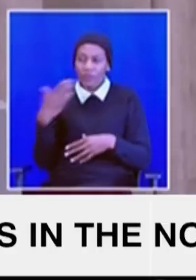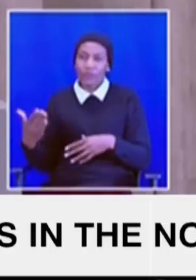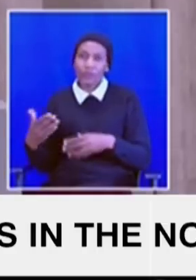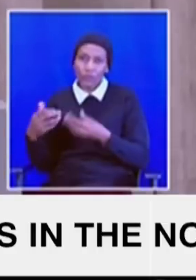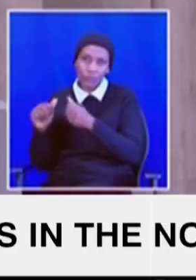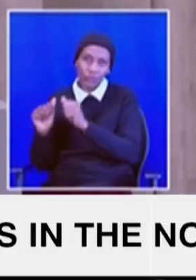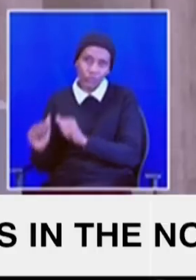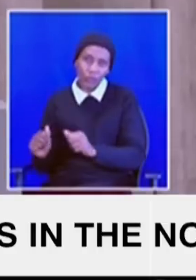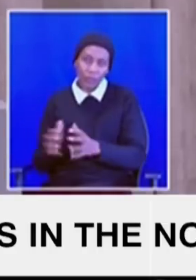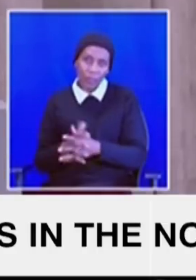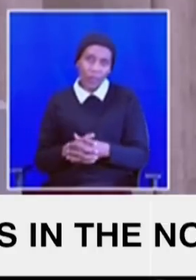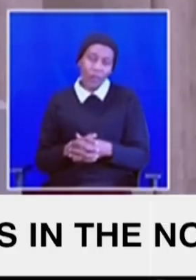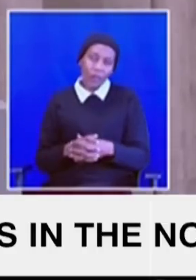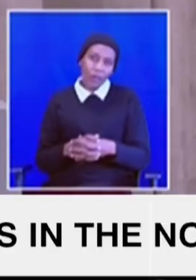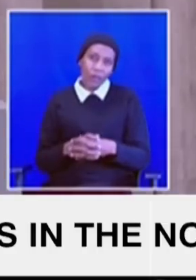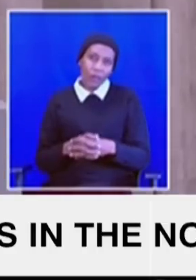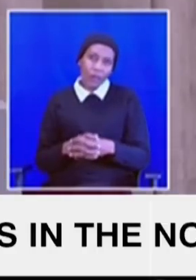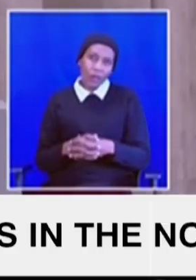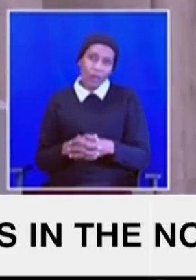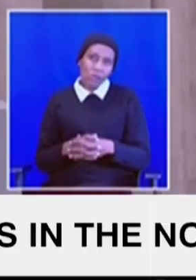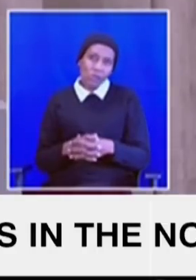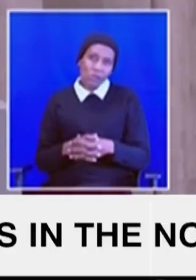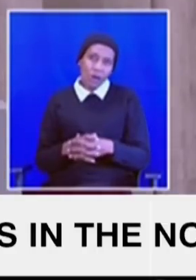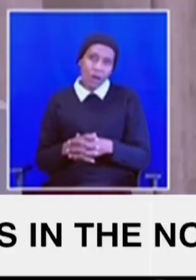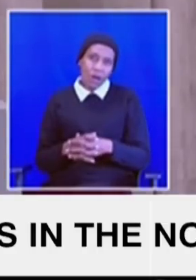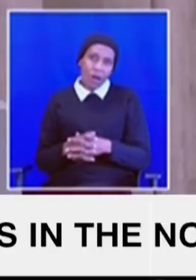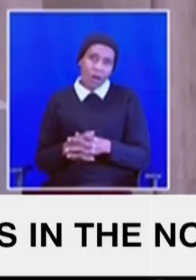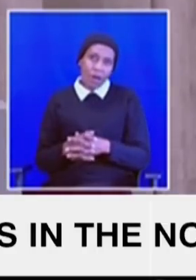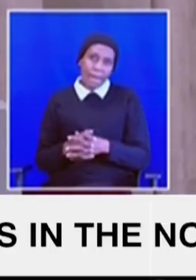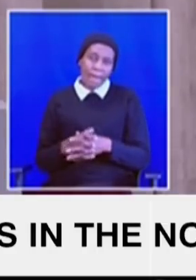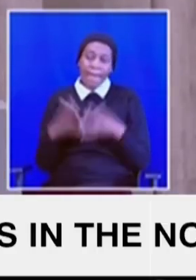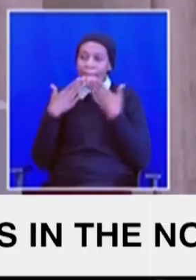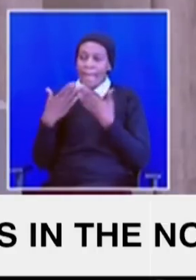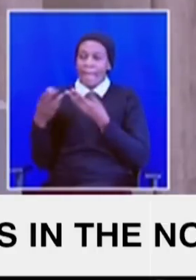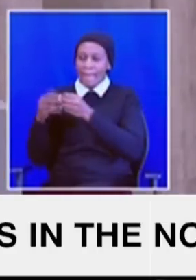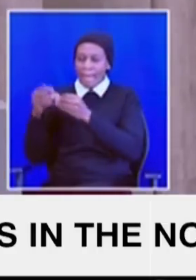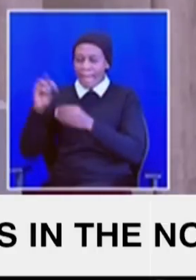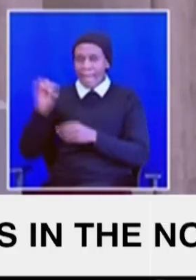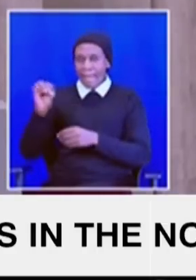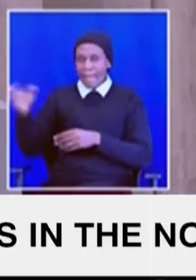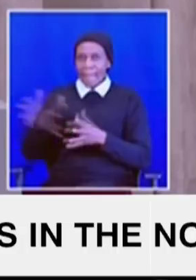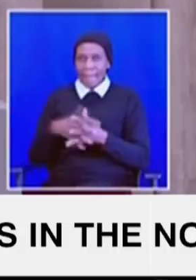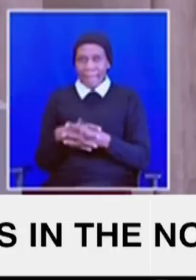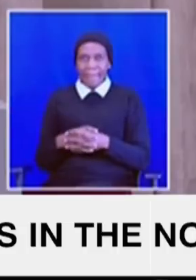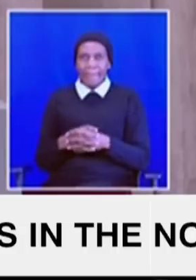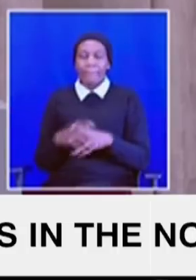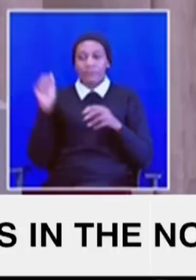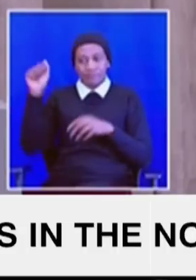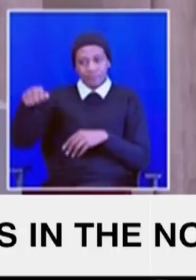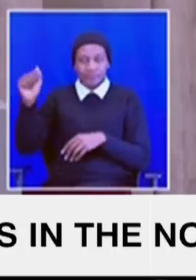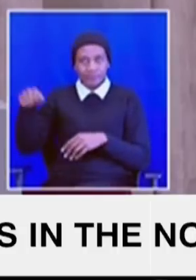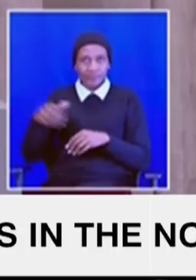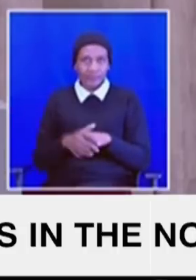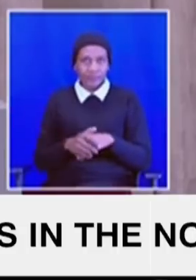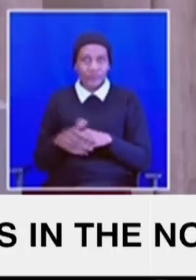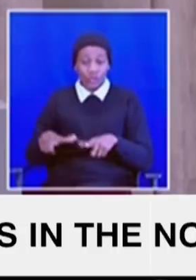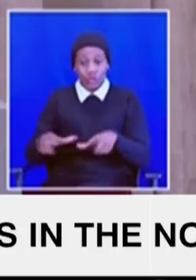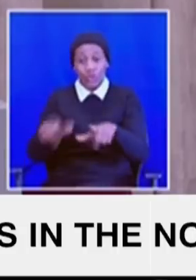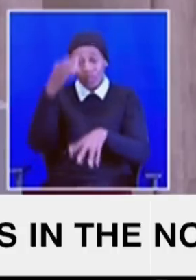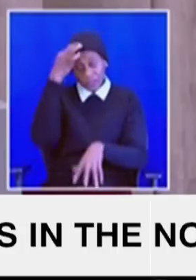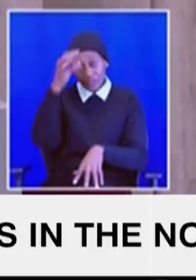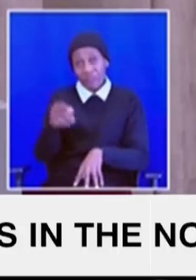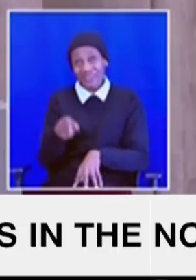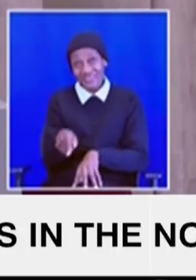very much, Chairperson. Thank you, Honourable Mahai. Indeed, local